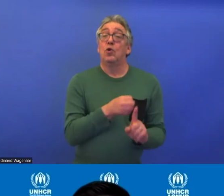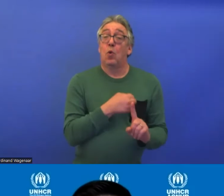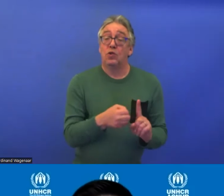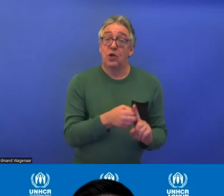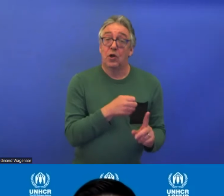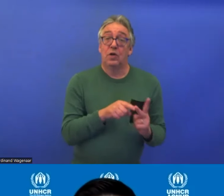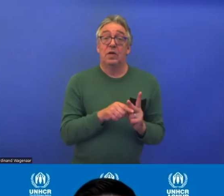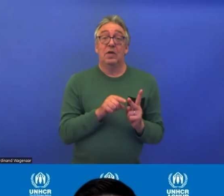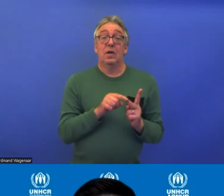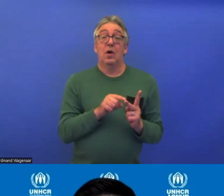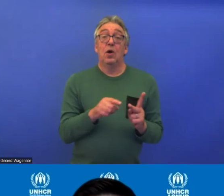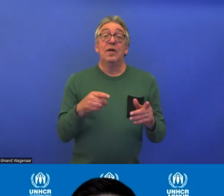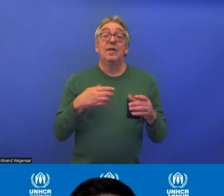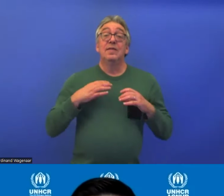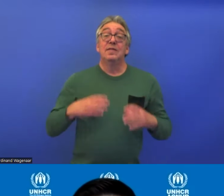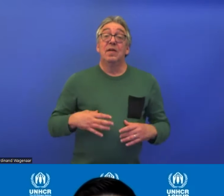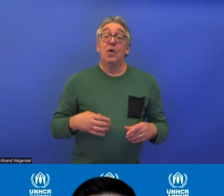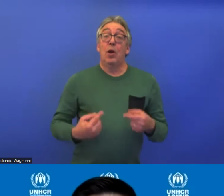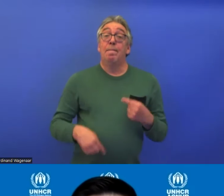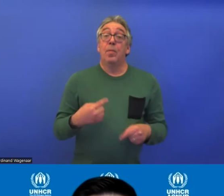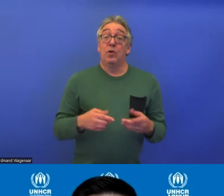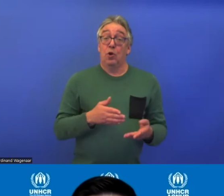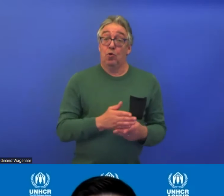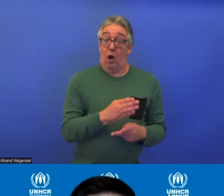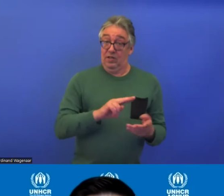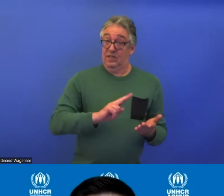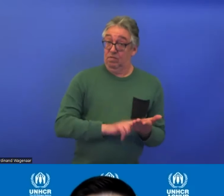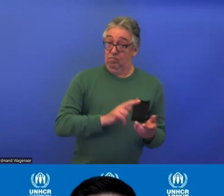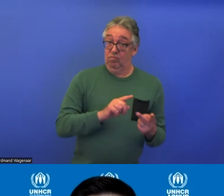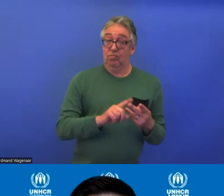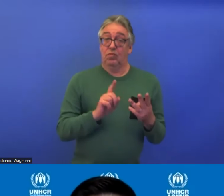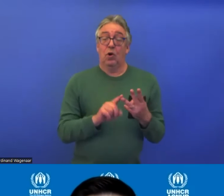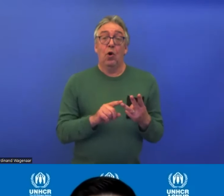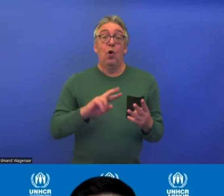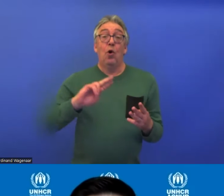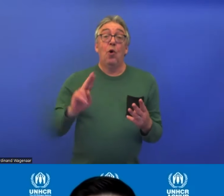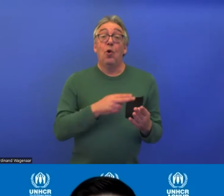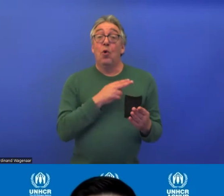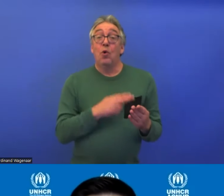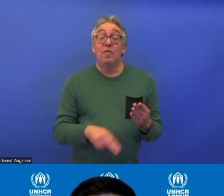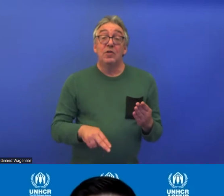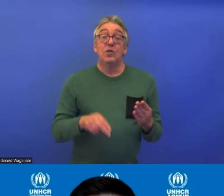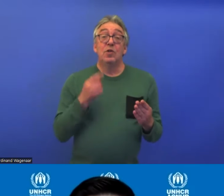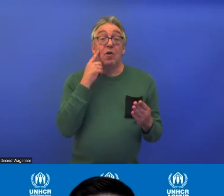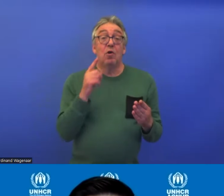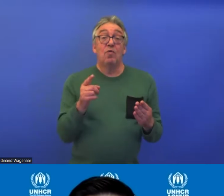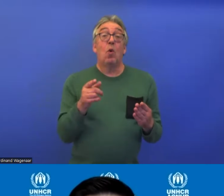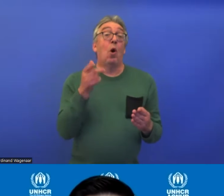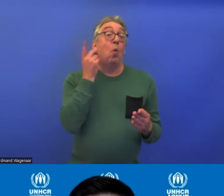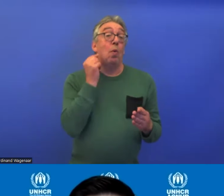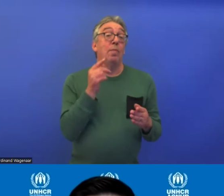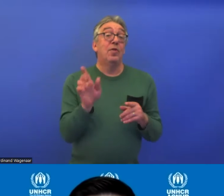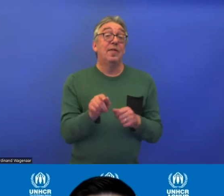Covenant on Civil and Political Rights, the Convention on the Elimination of Discrimination Against Women,